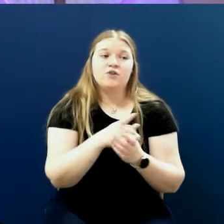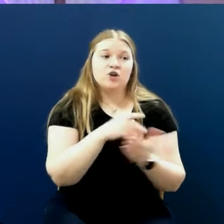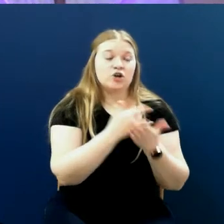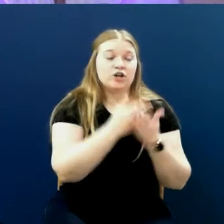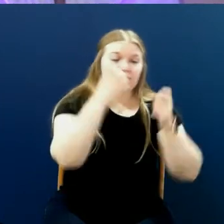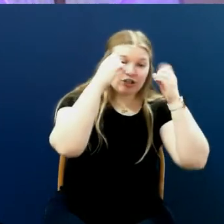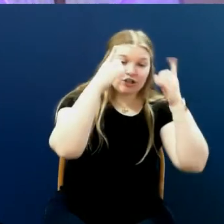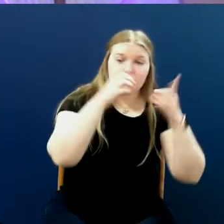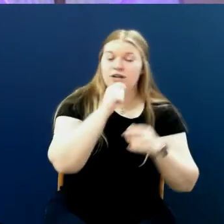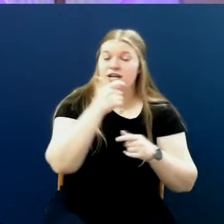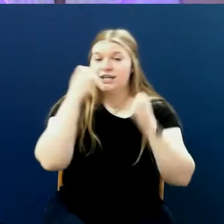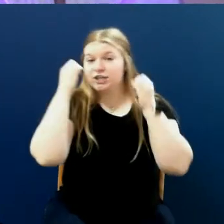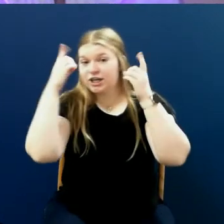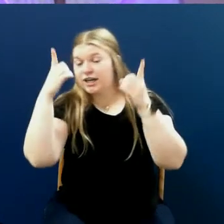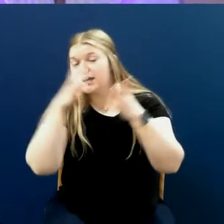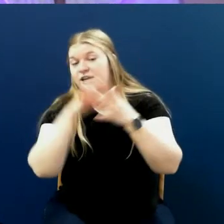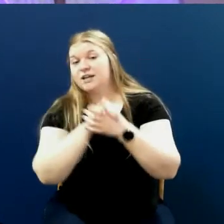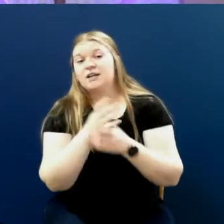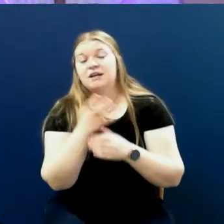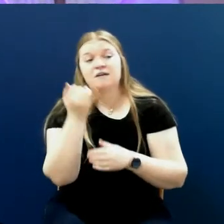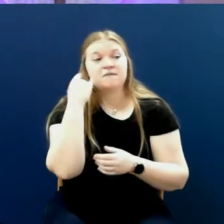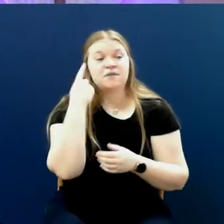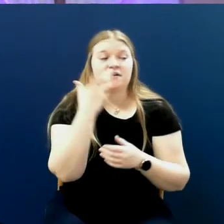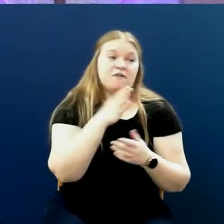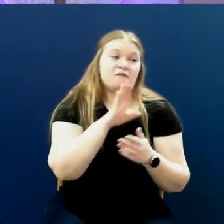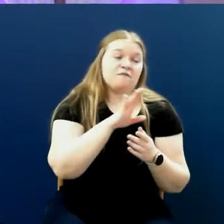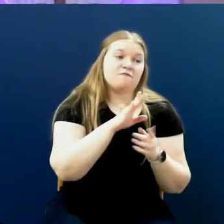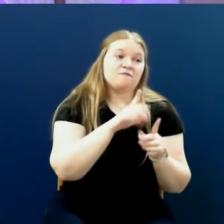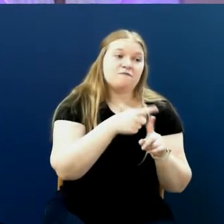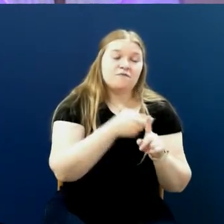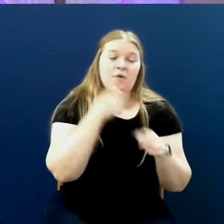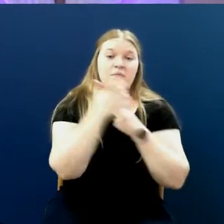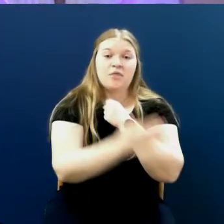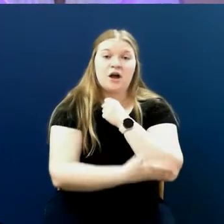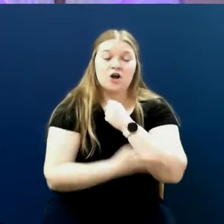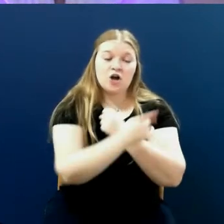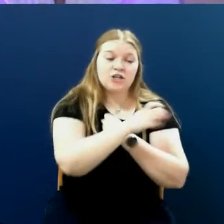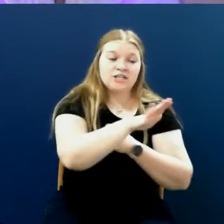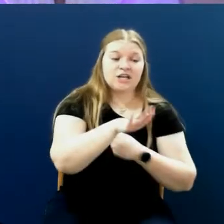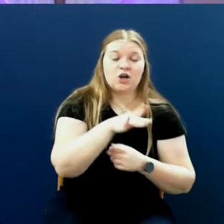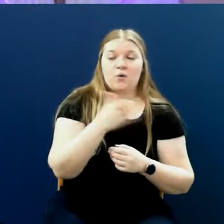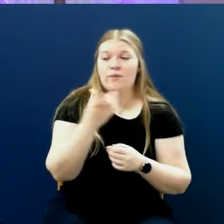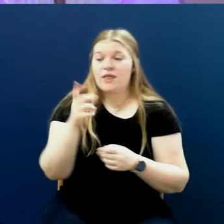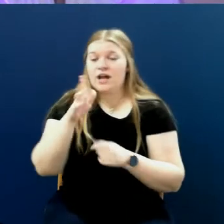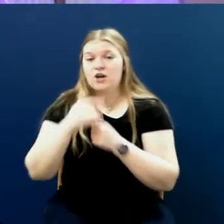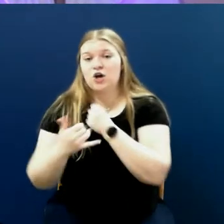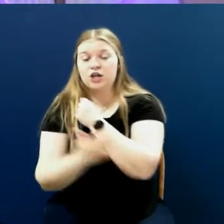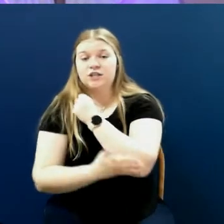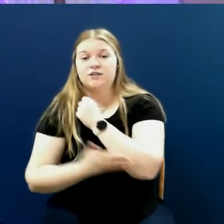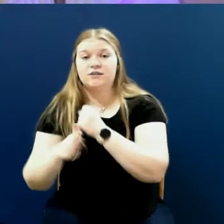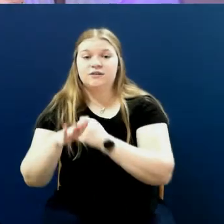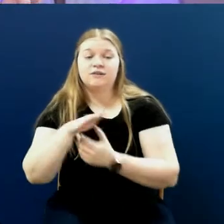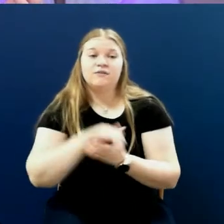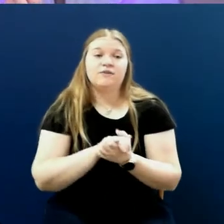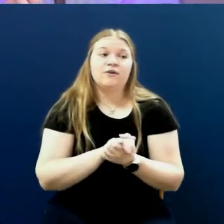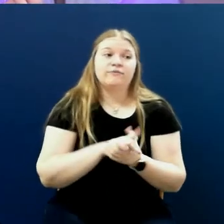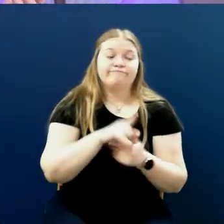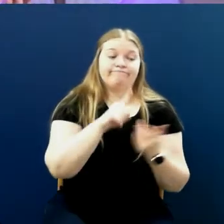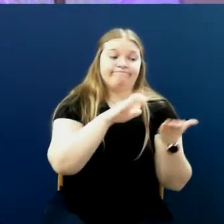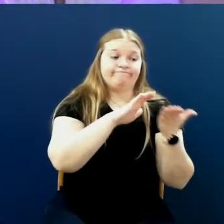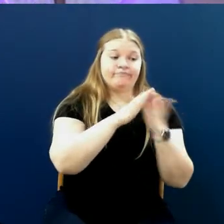or uneducated, whether they came from this continent or that continent, whether they came from a metropolitan